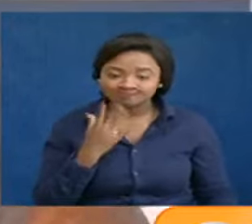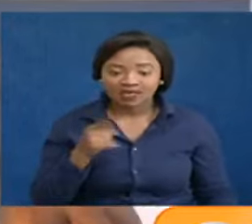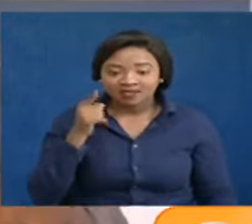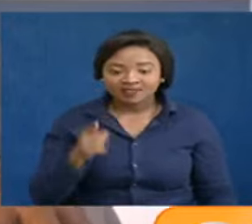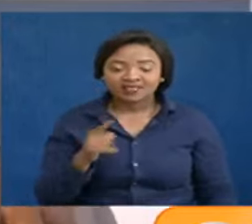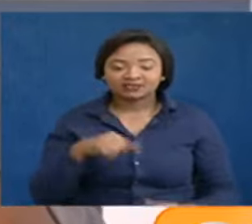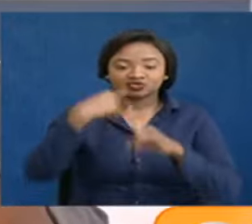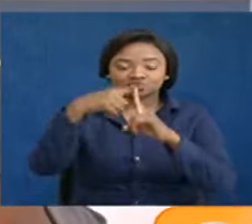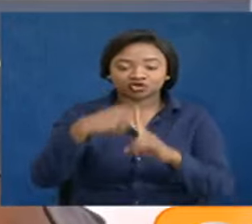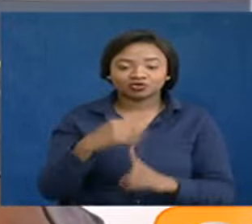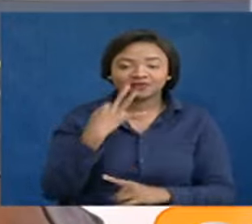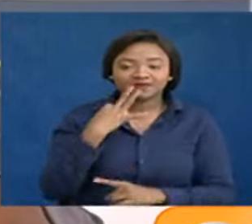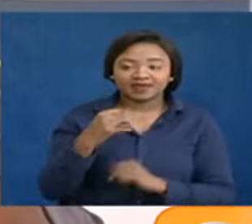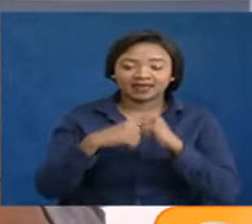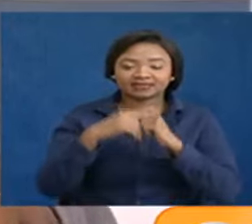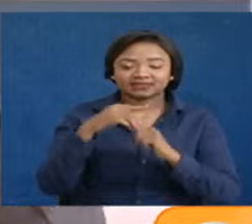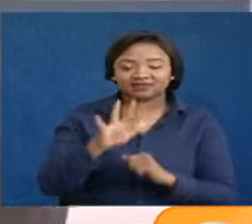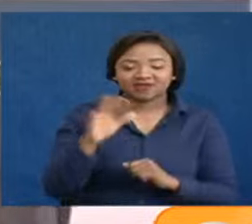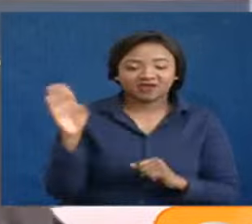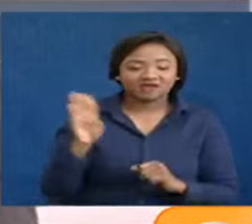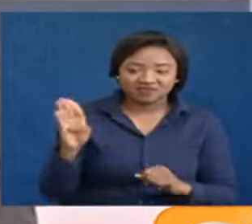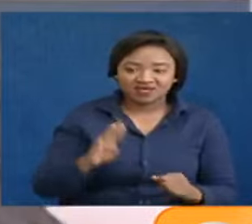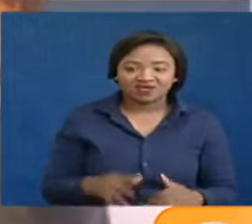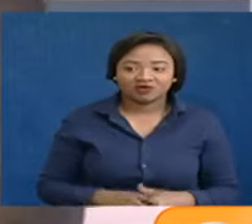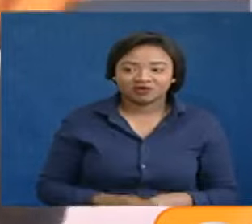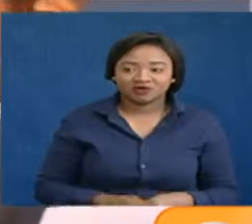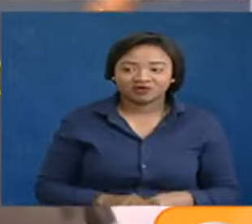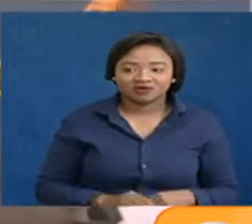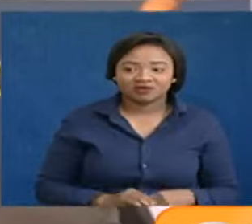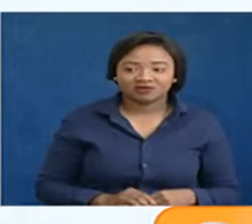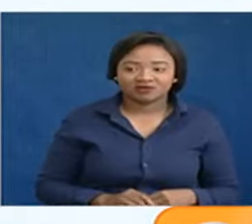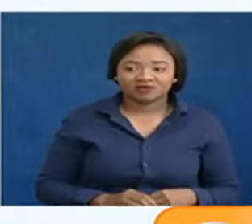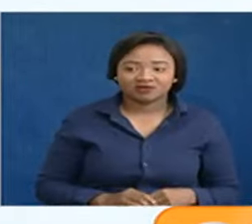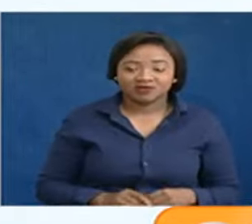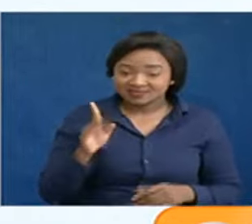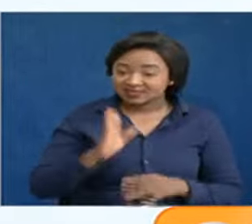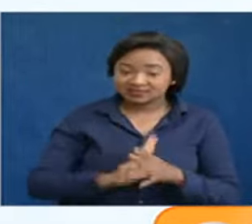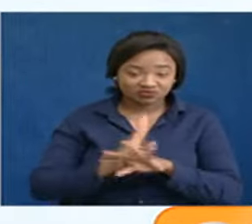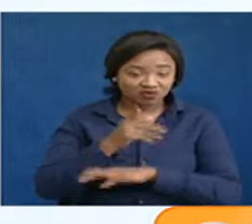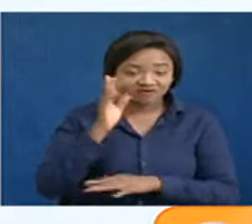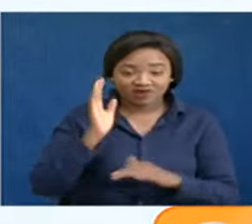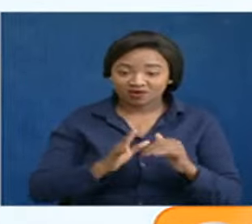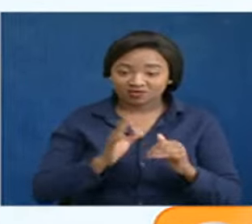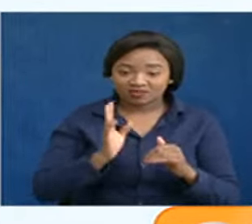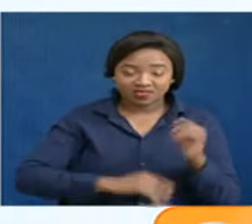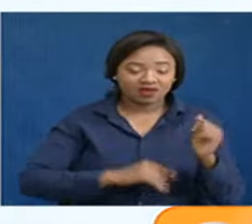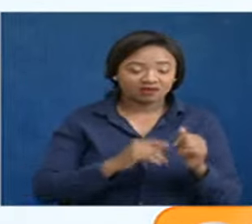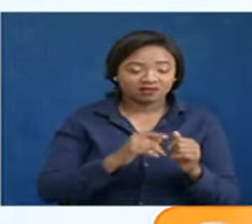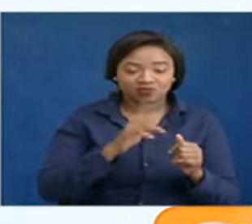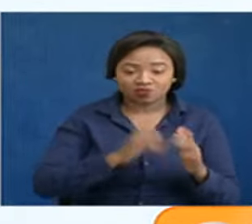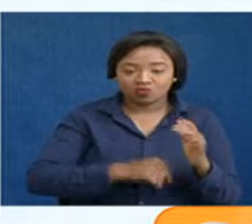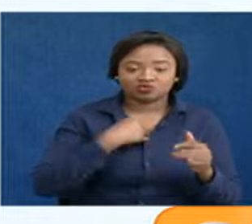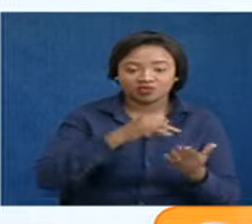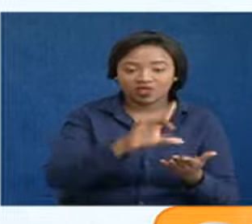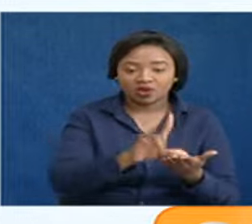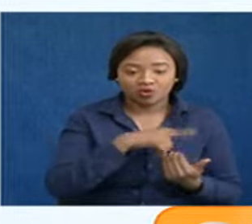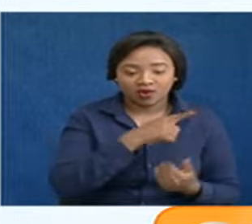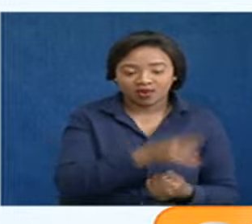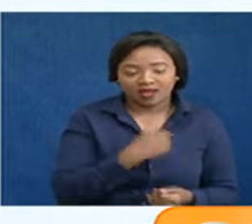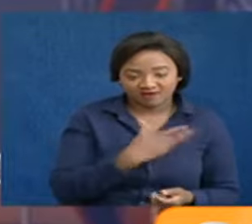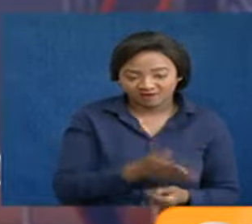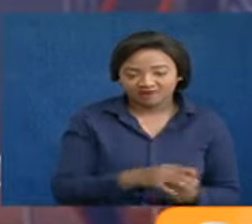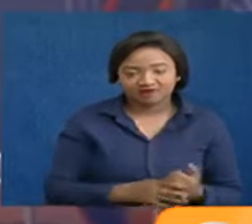365 billion shillings. That is more than the external borrowing. On his part, Kenya Revenue Authority Commissioner General Humphrey